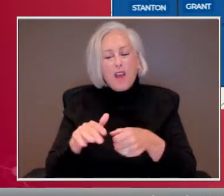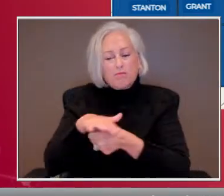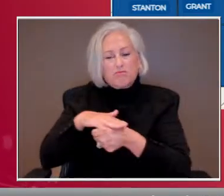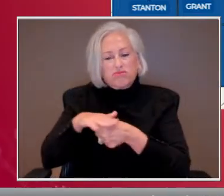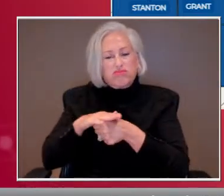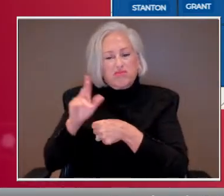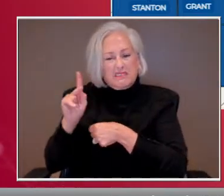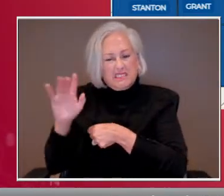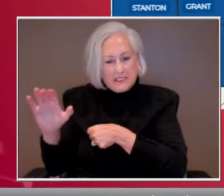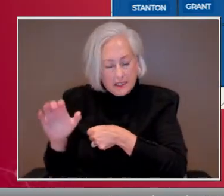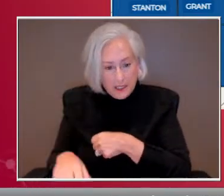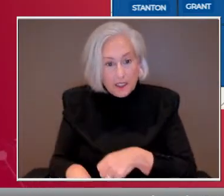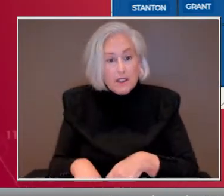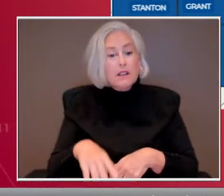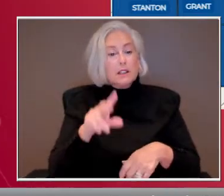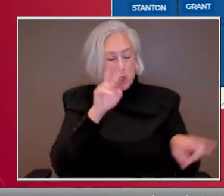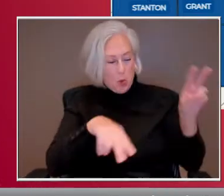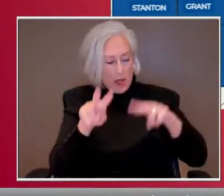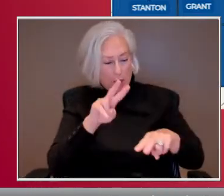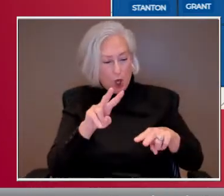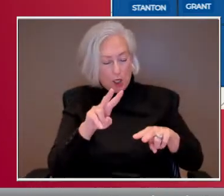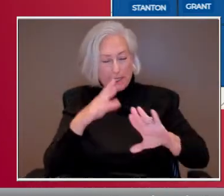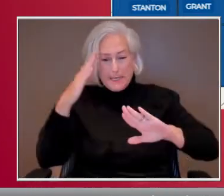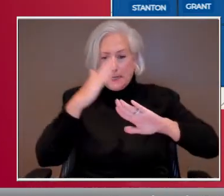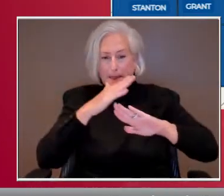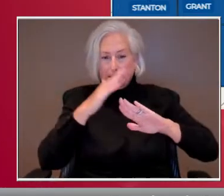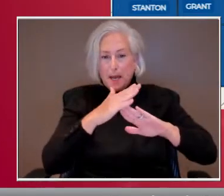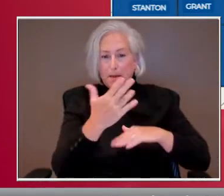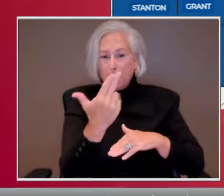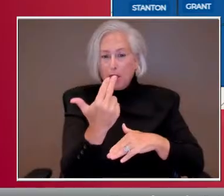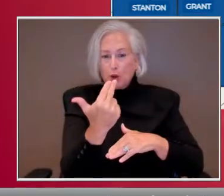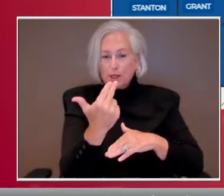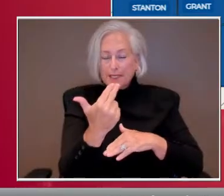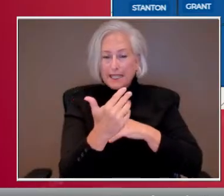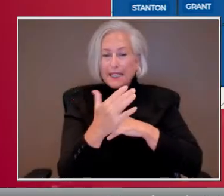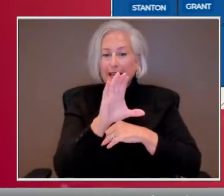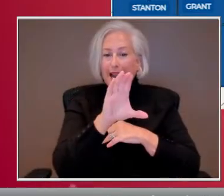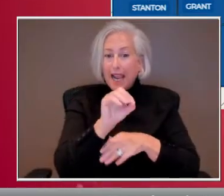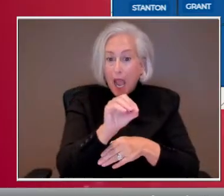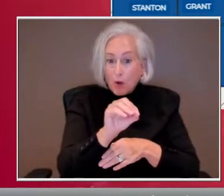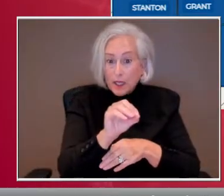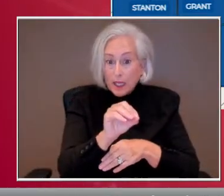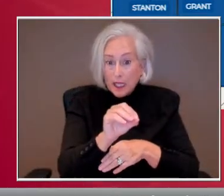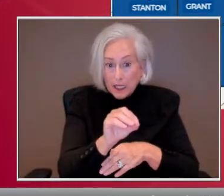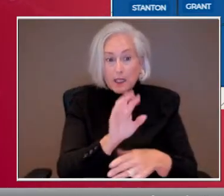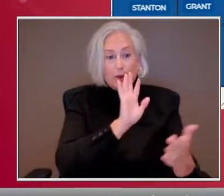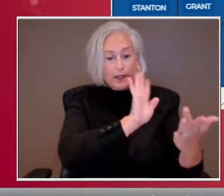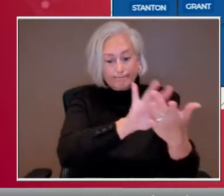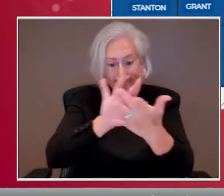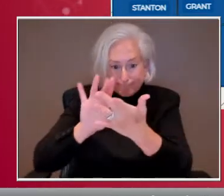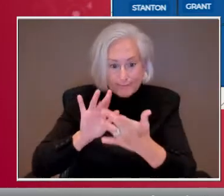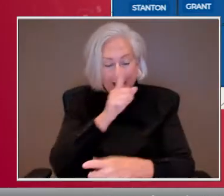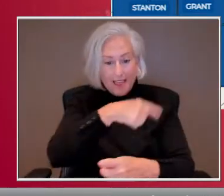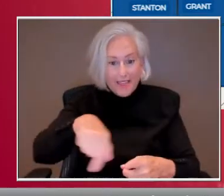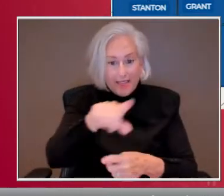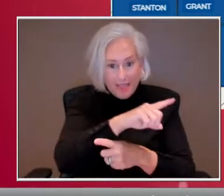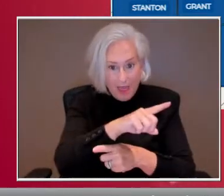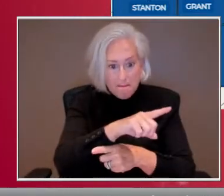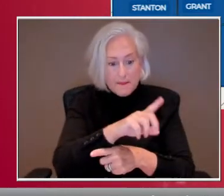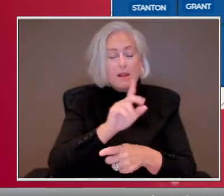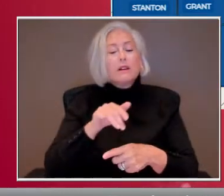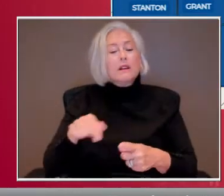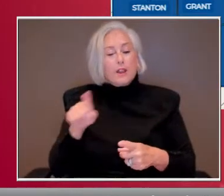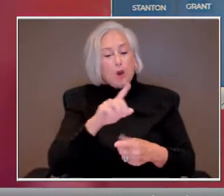with implementing evidence-based guidelines into practice. And our partners were just great at changing out their